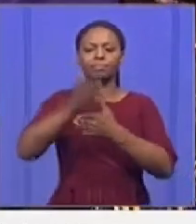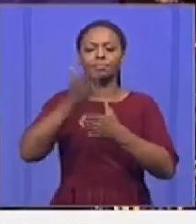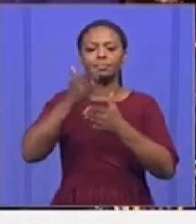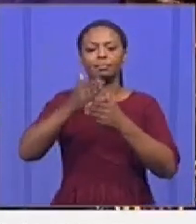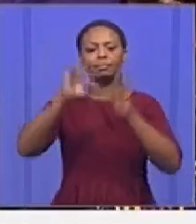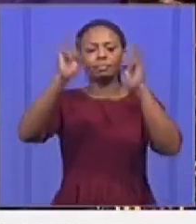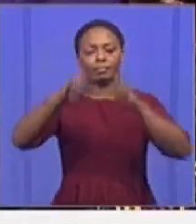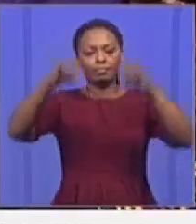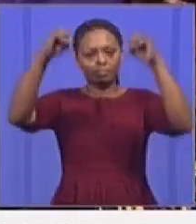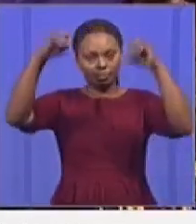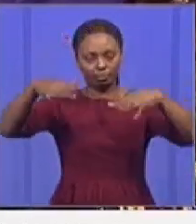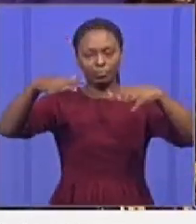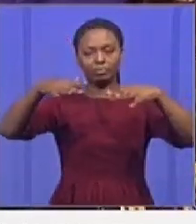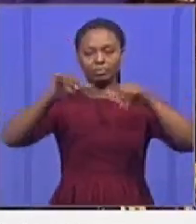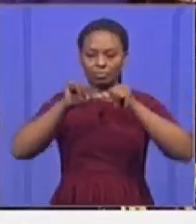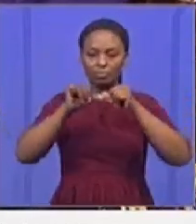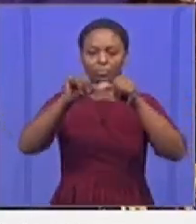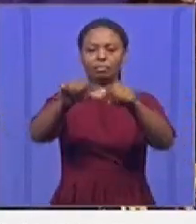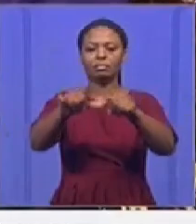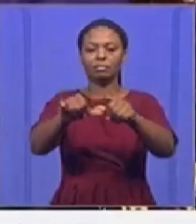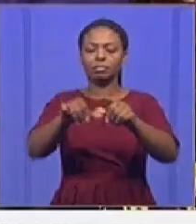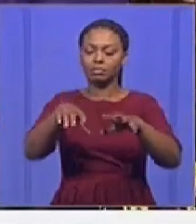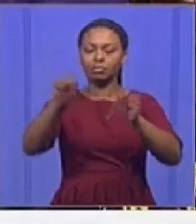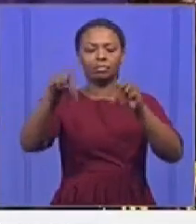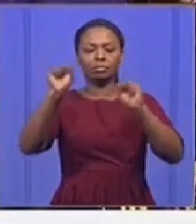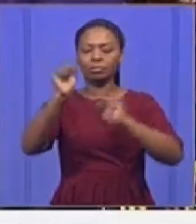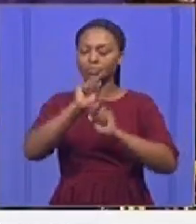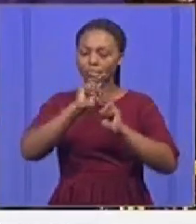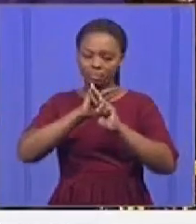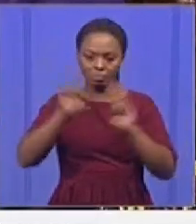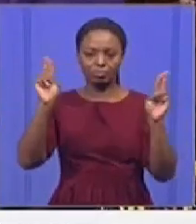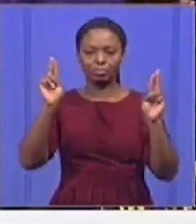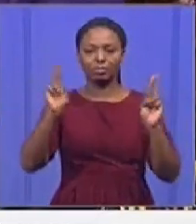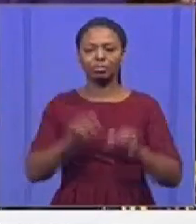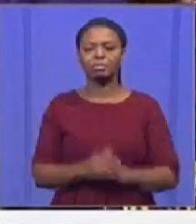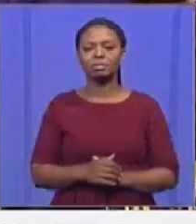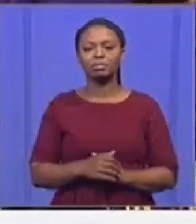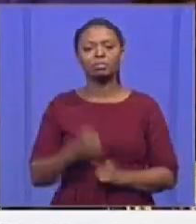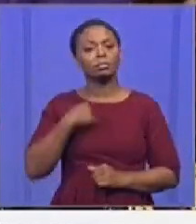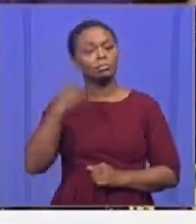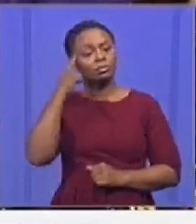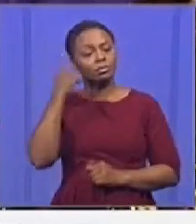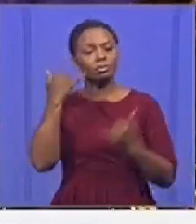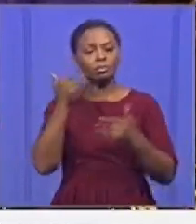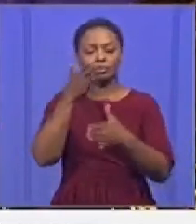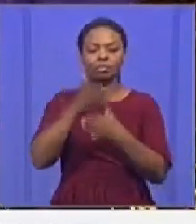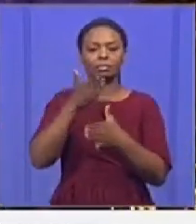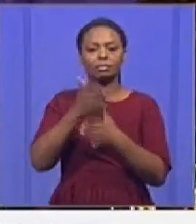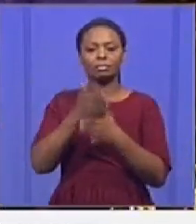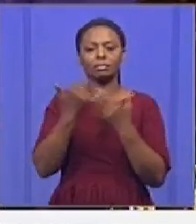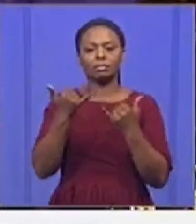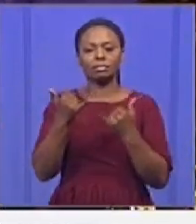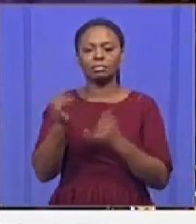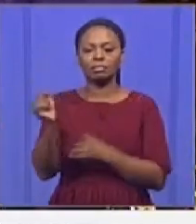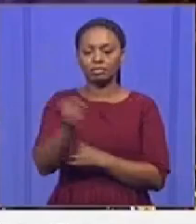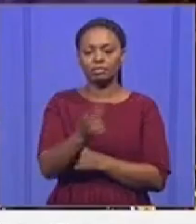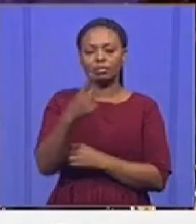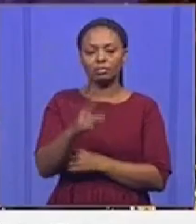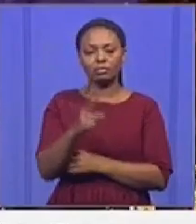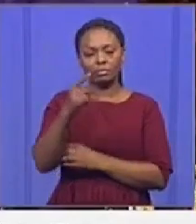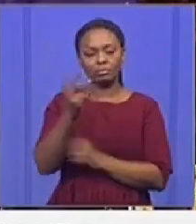Electricity must be supplied uninterrupted. So I think the work will be cut out for the new chief